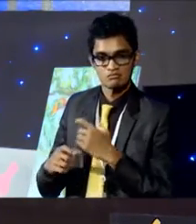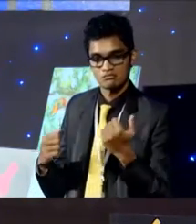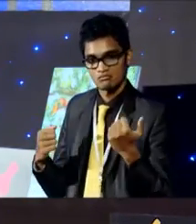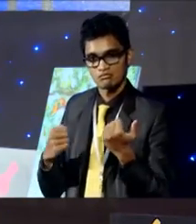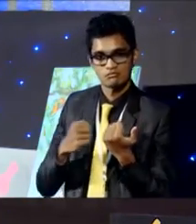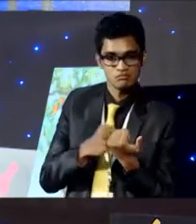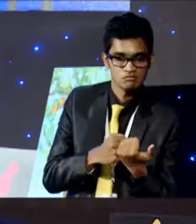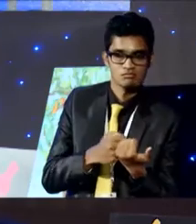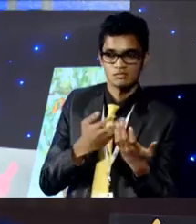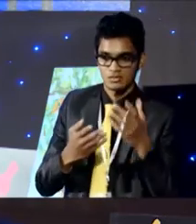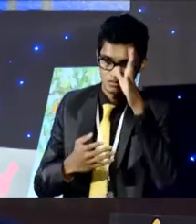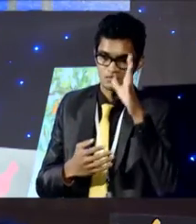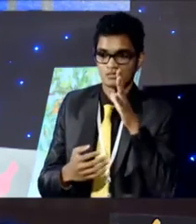funds.